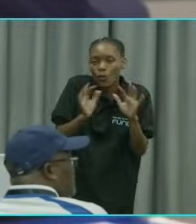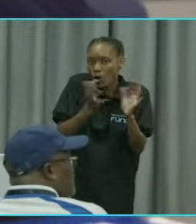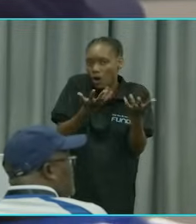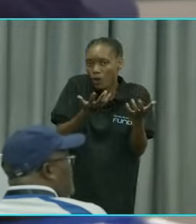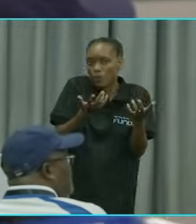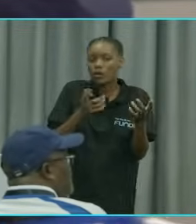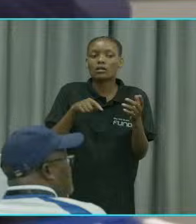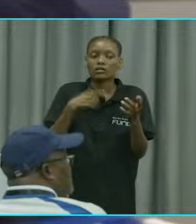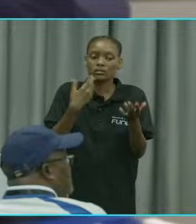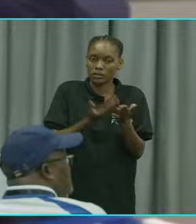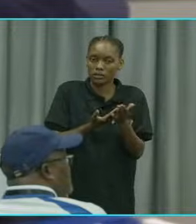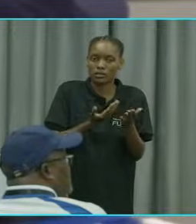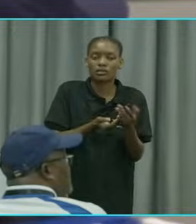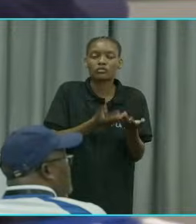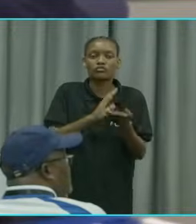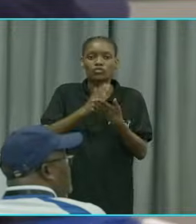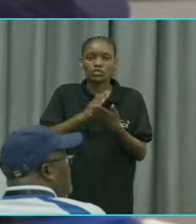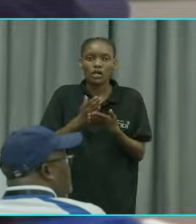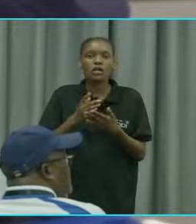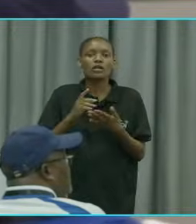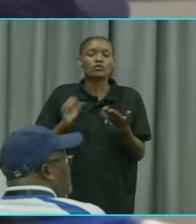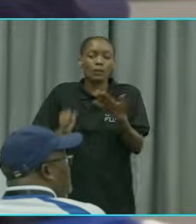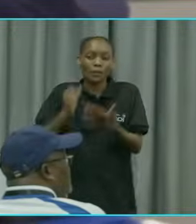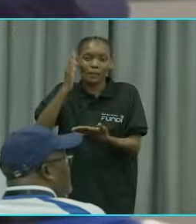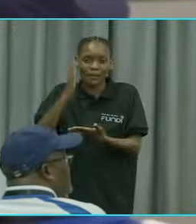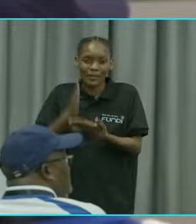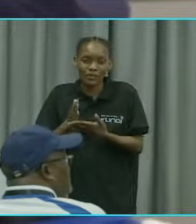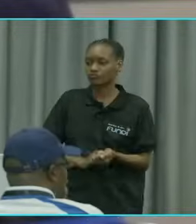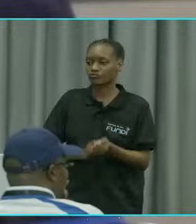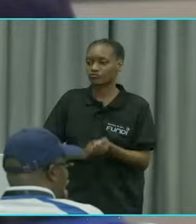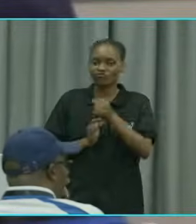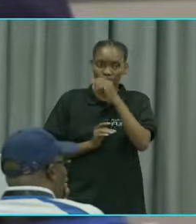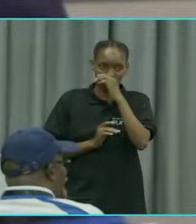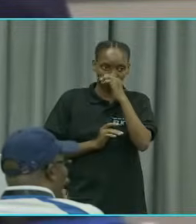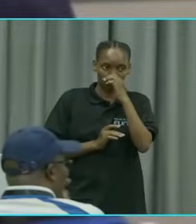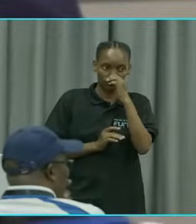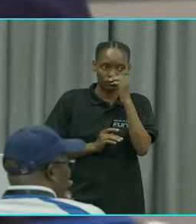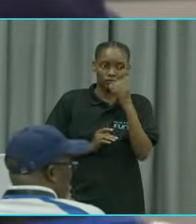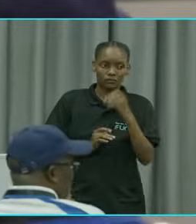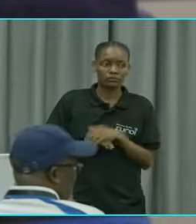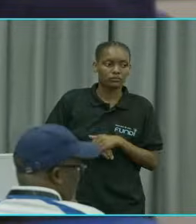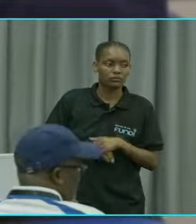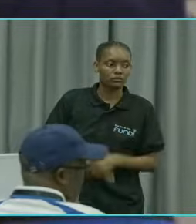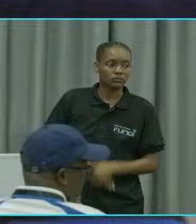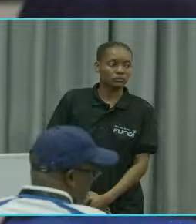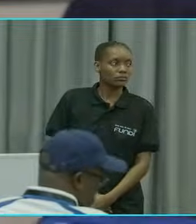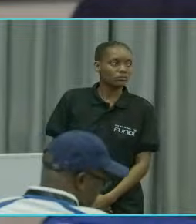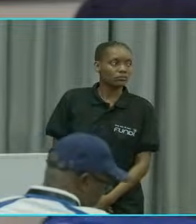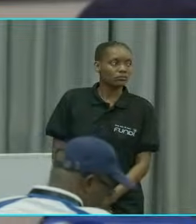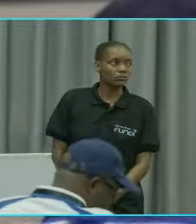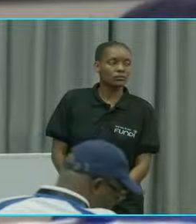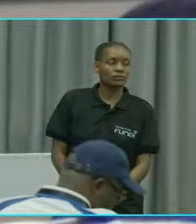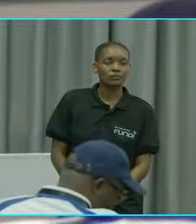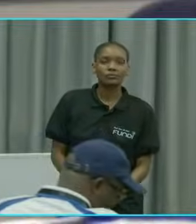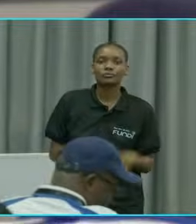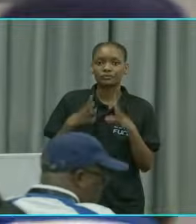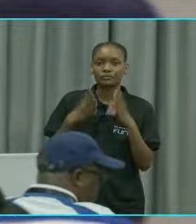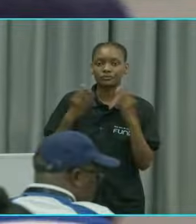there are no sections of the problem. So those are my inputs.